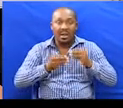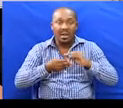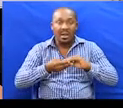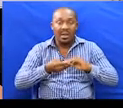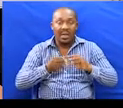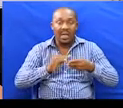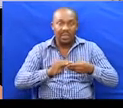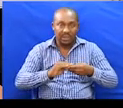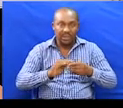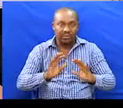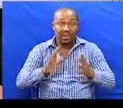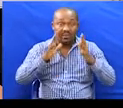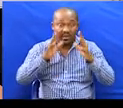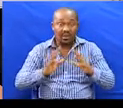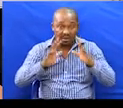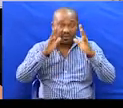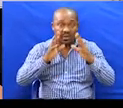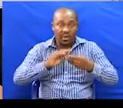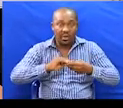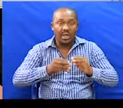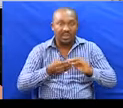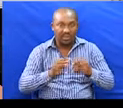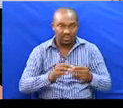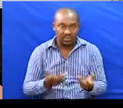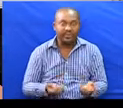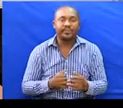So all these living organisms